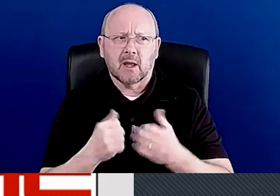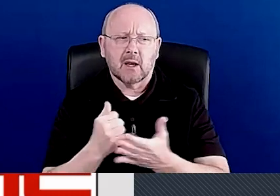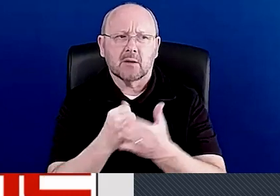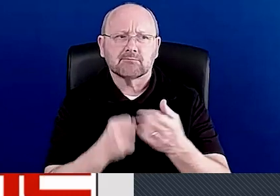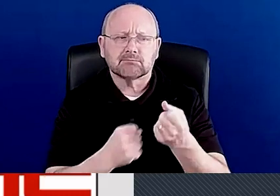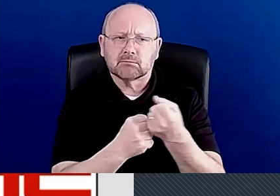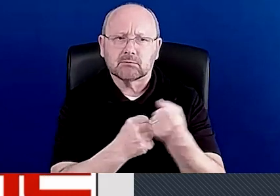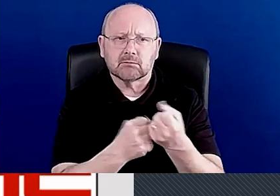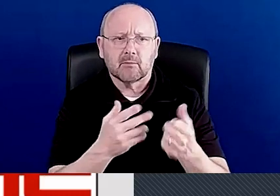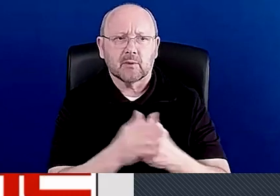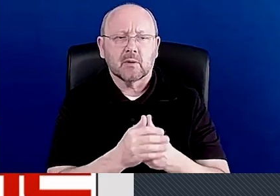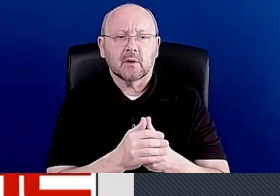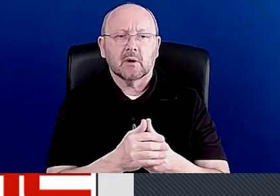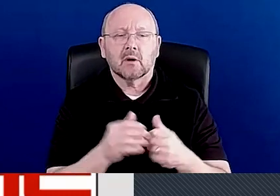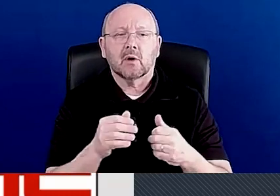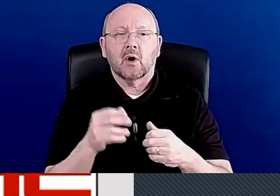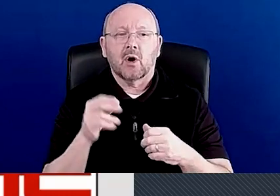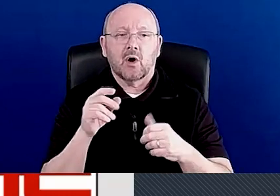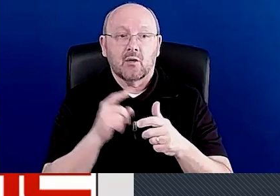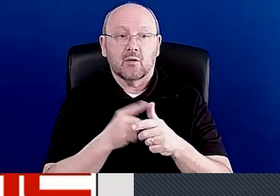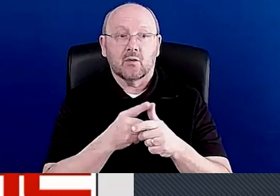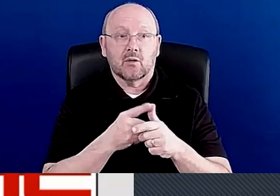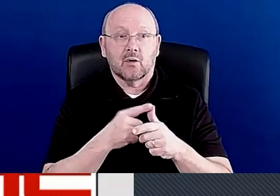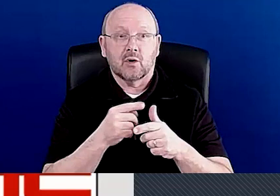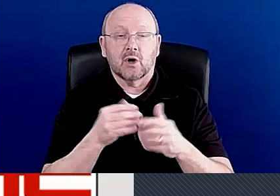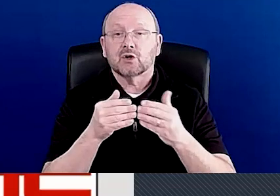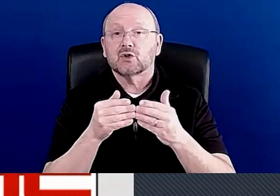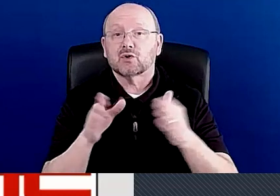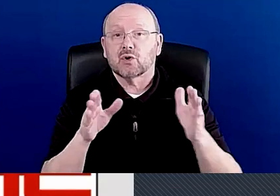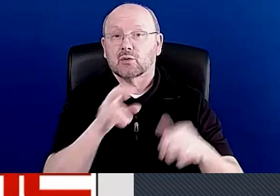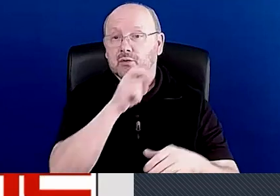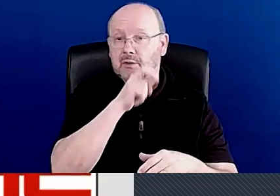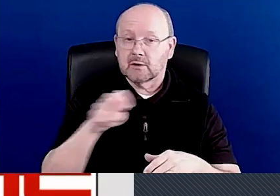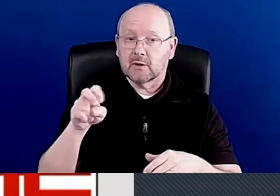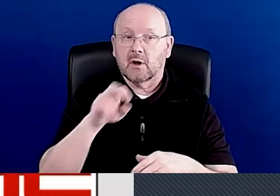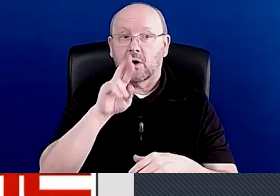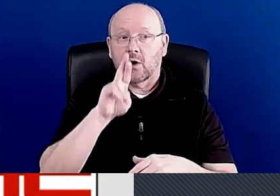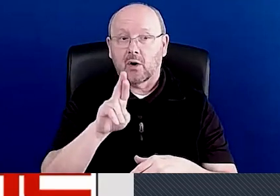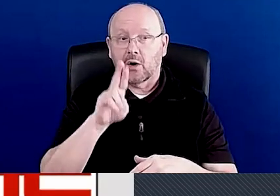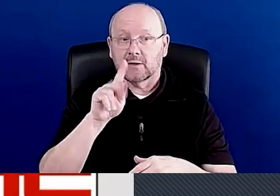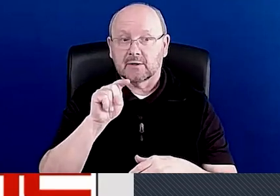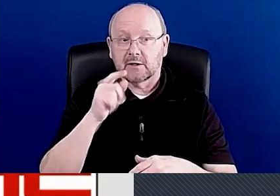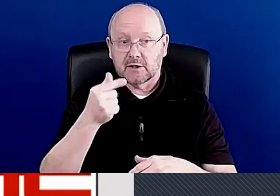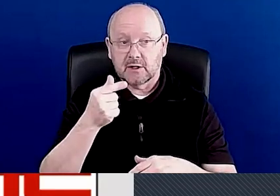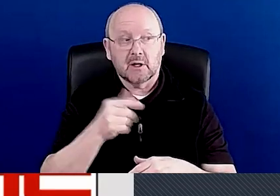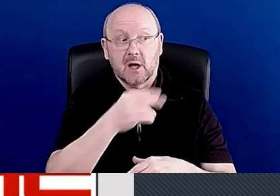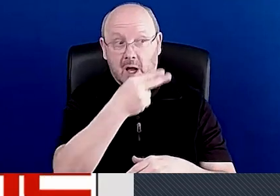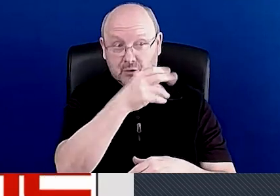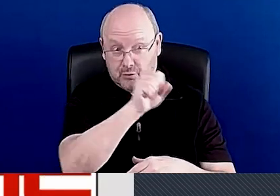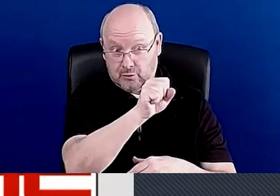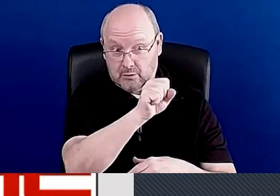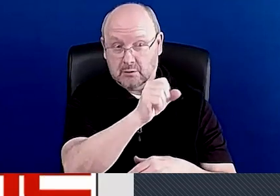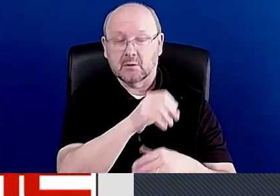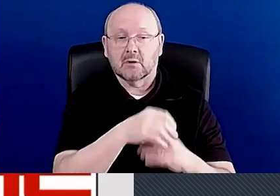general transition, which, as you would know, if you think of RTG in the high schools, where we have